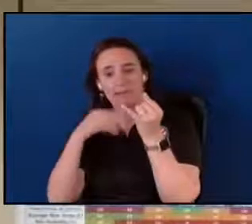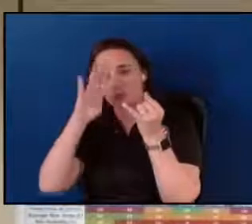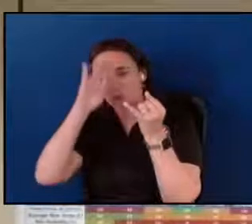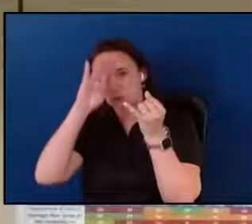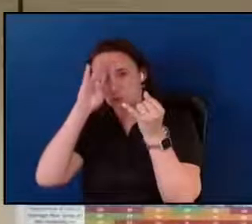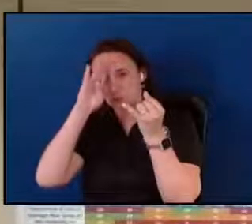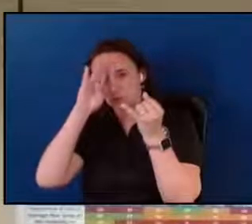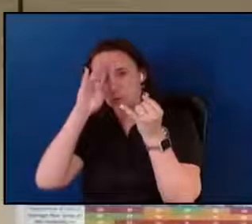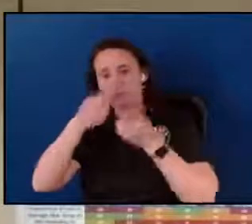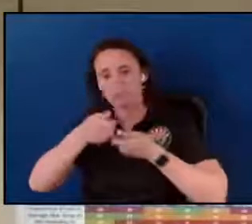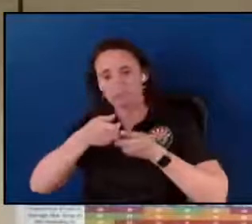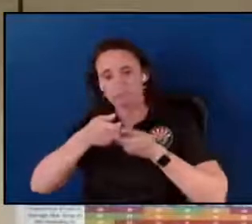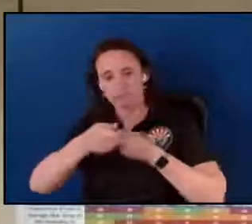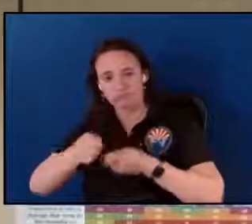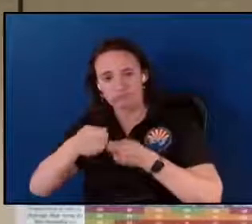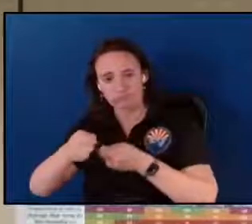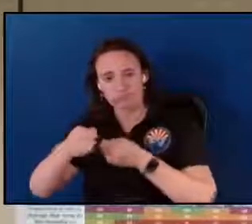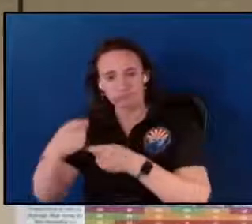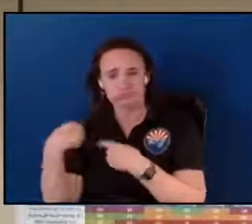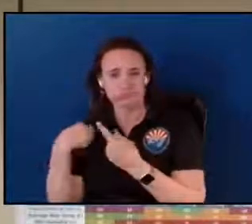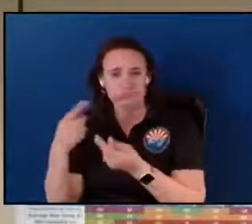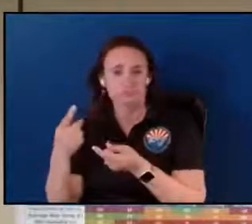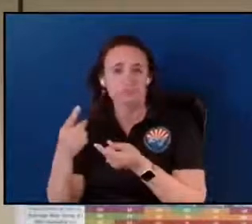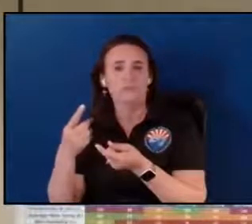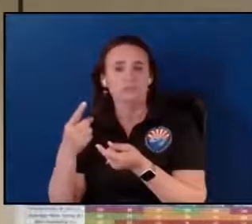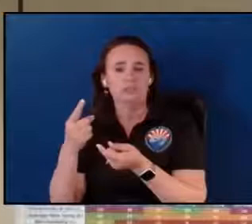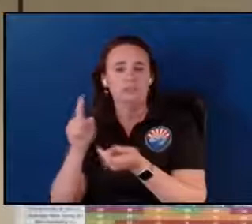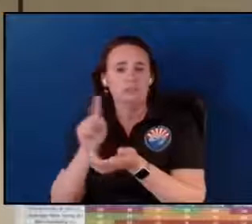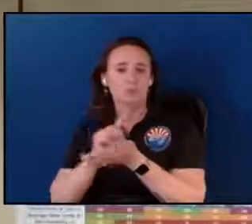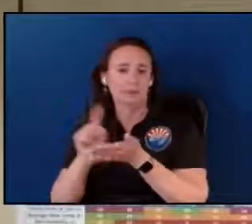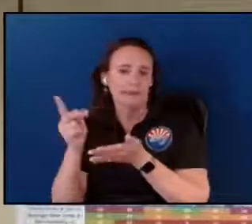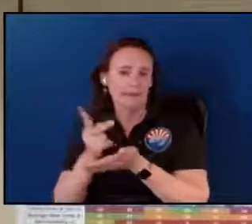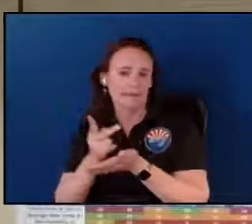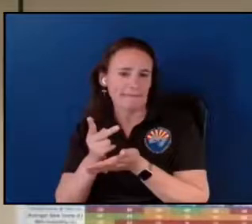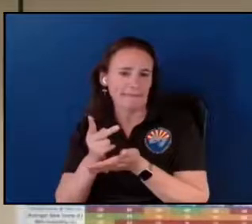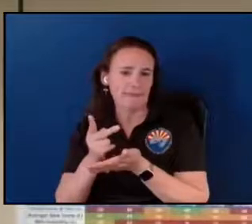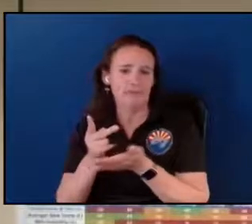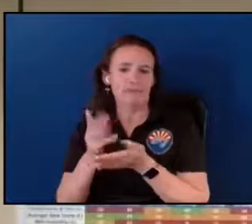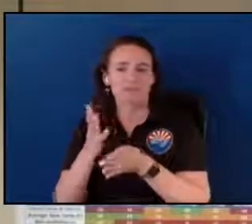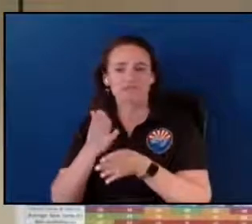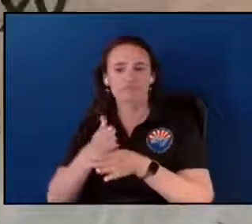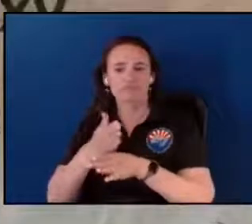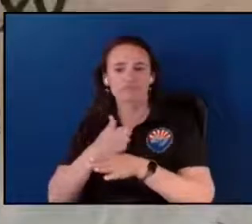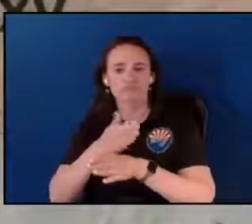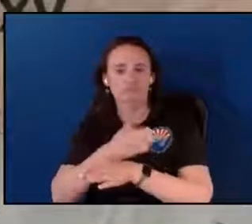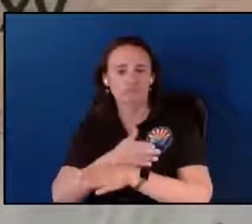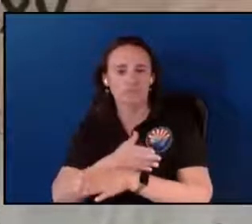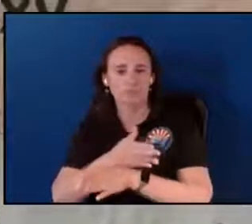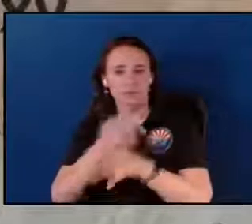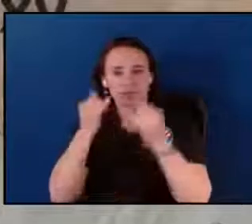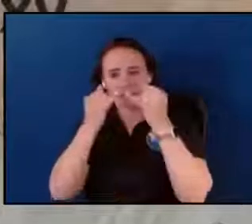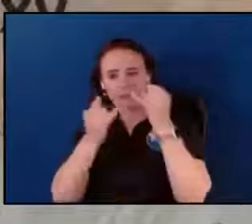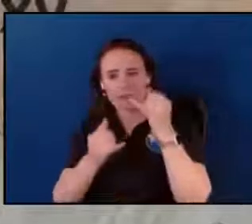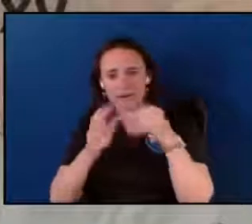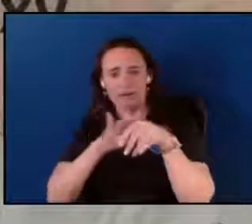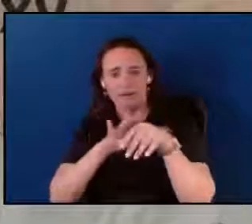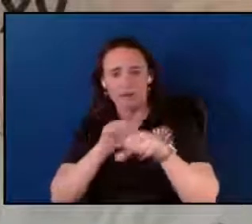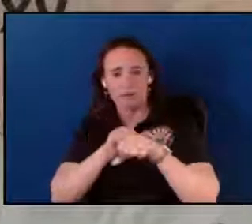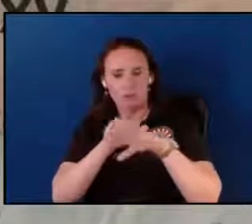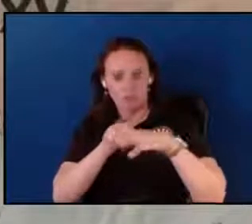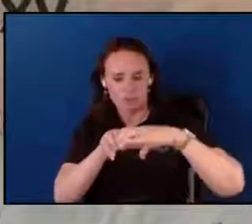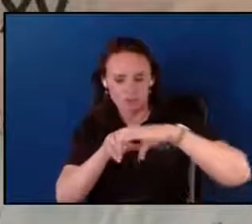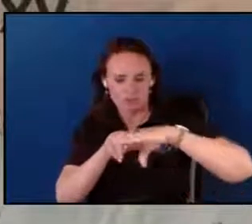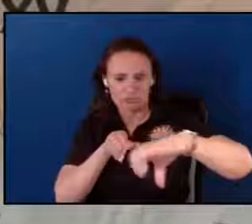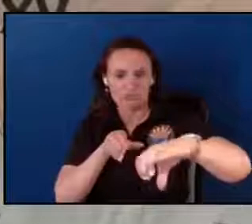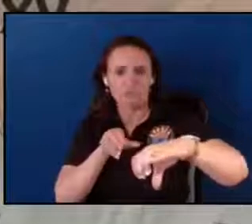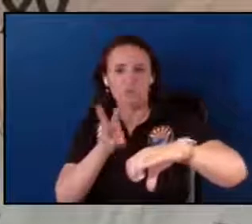last week and a half or so. Again, improving the line on top of the ridge just west of Angel